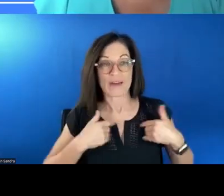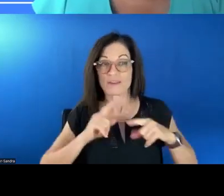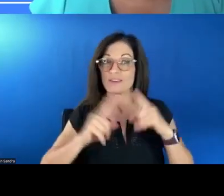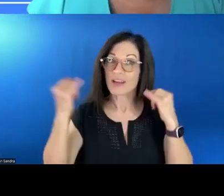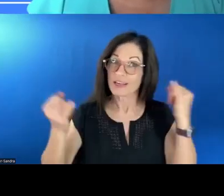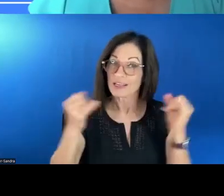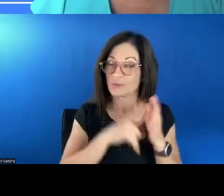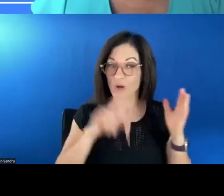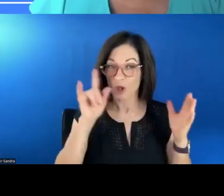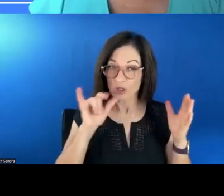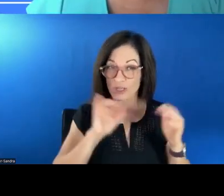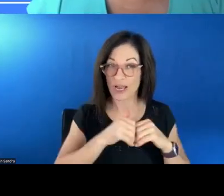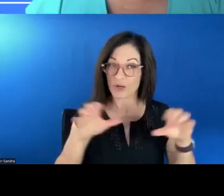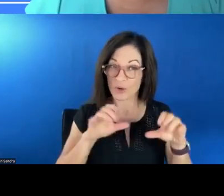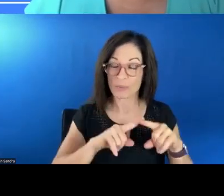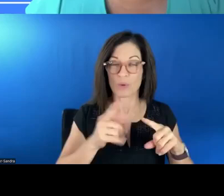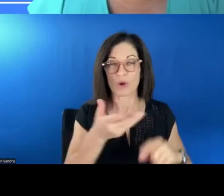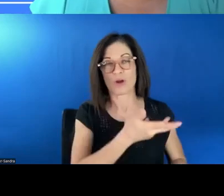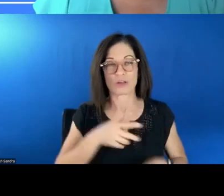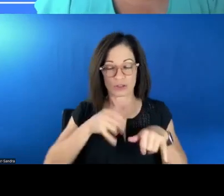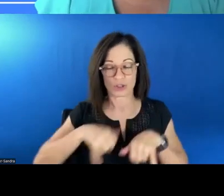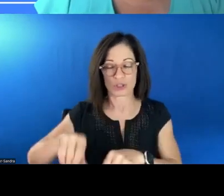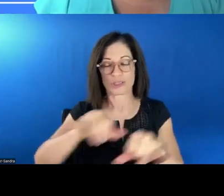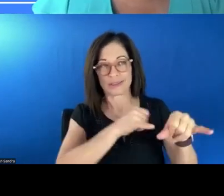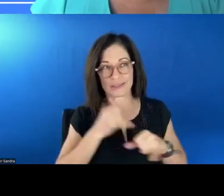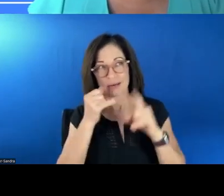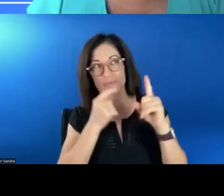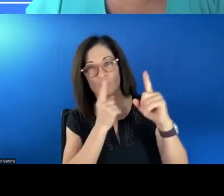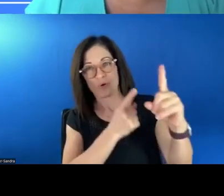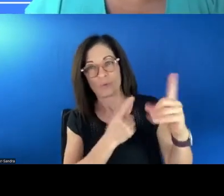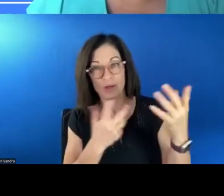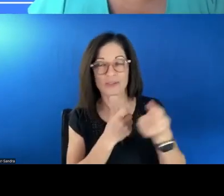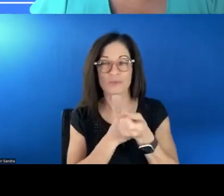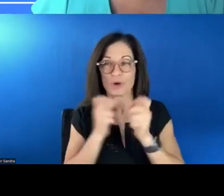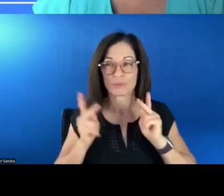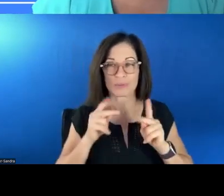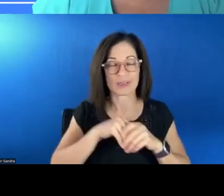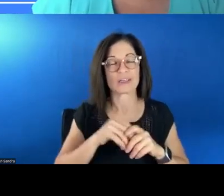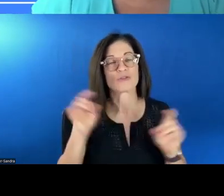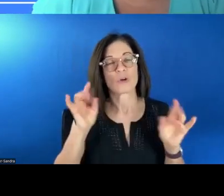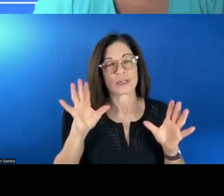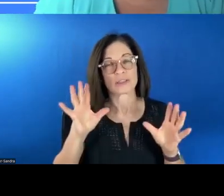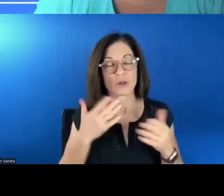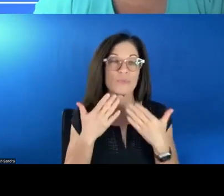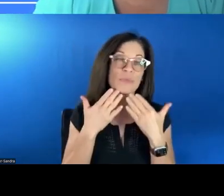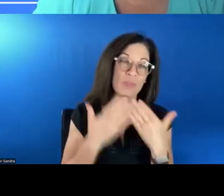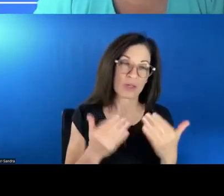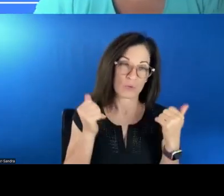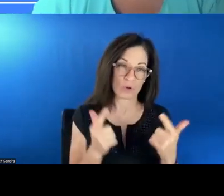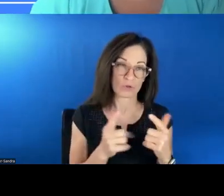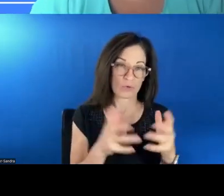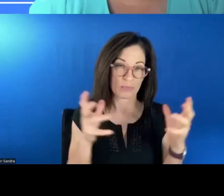what it looks like or how to get there, but we're all sharing the same goal. And that is supporting people who are in crisis. And so just thank you all so